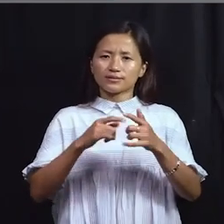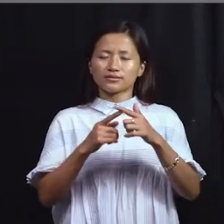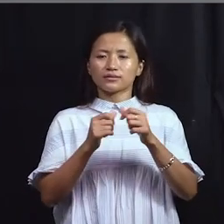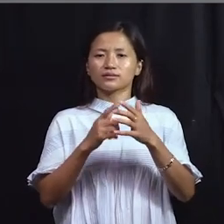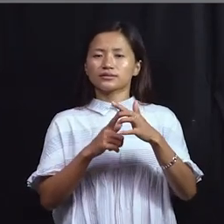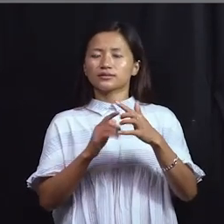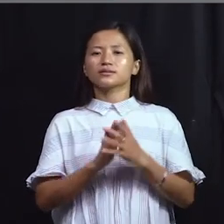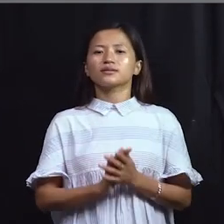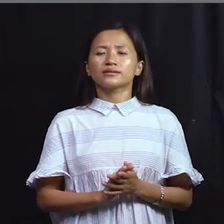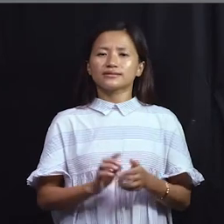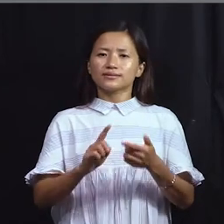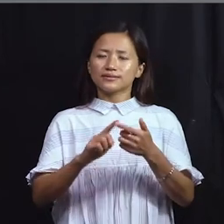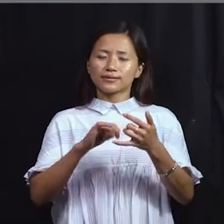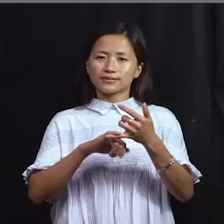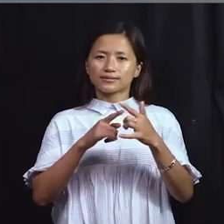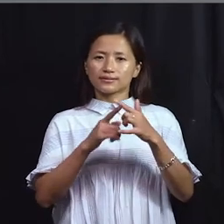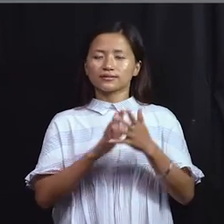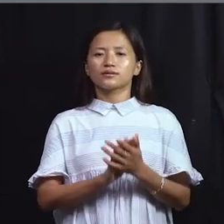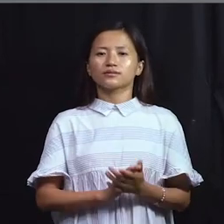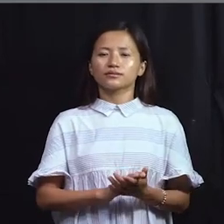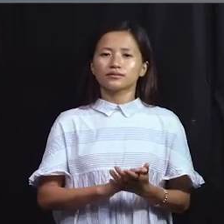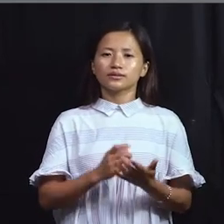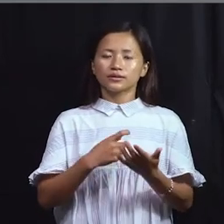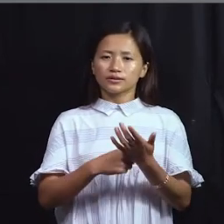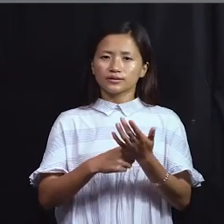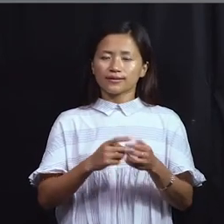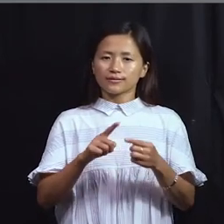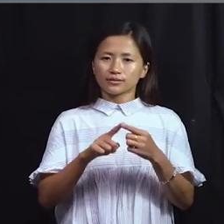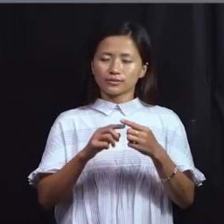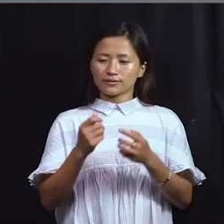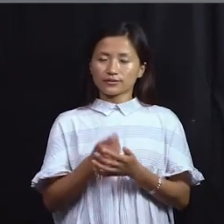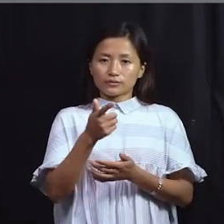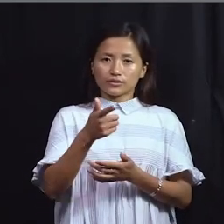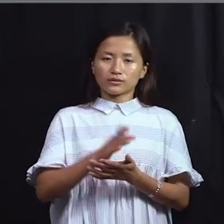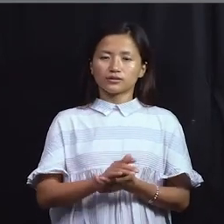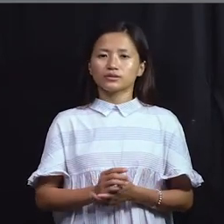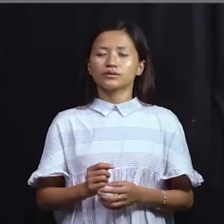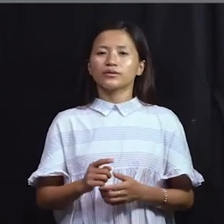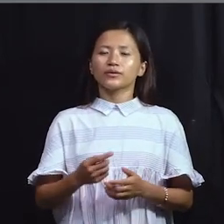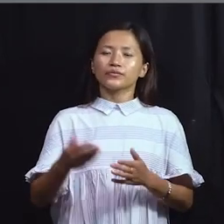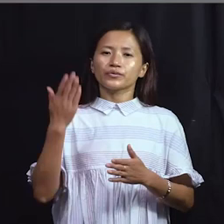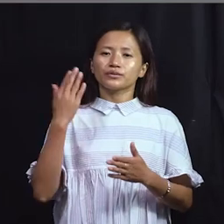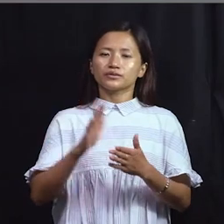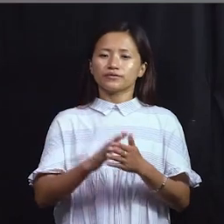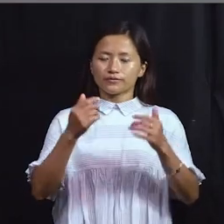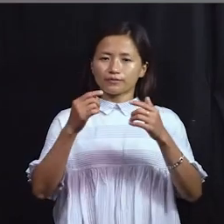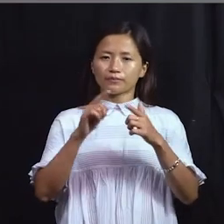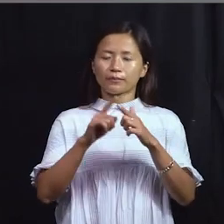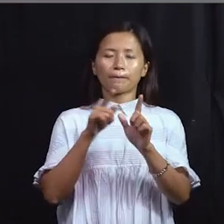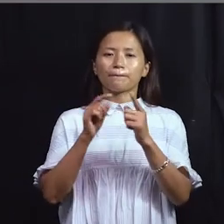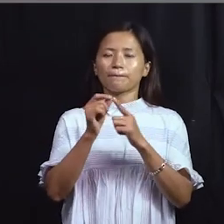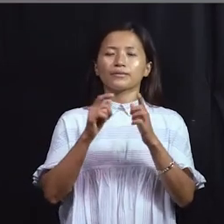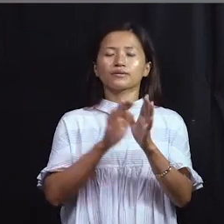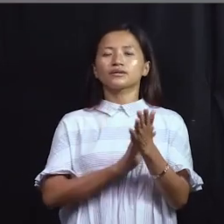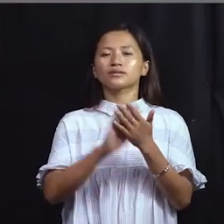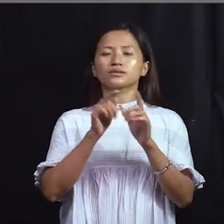of estimated revenue and estimated expenditure during a fiscal year. Are you getting the point